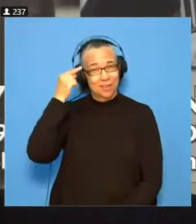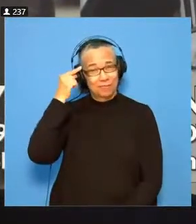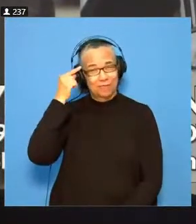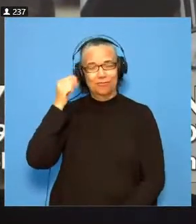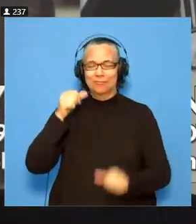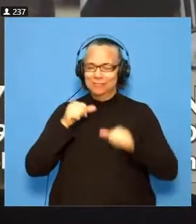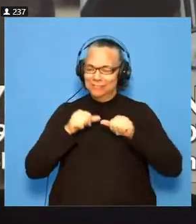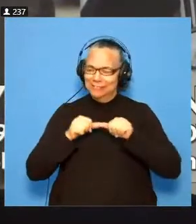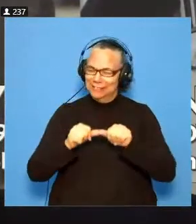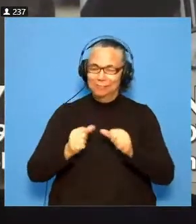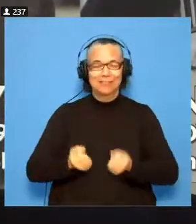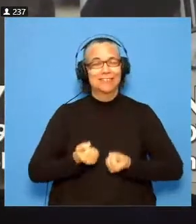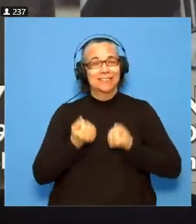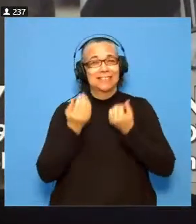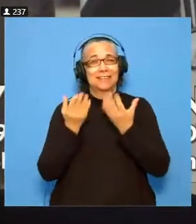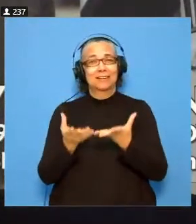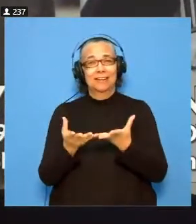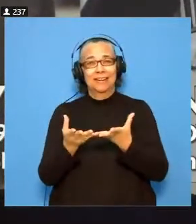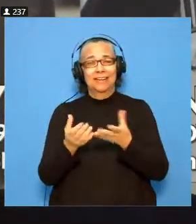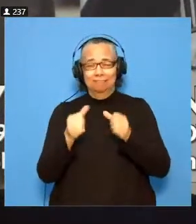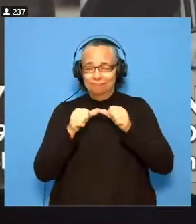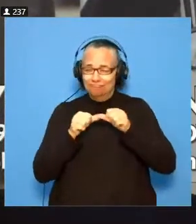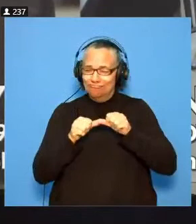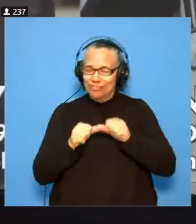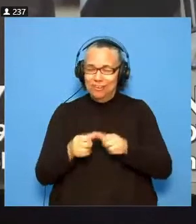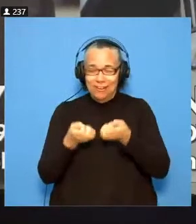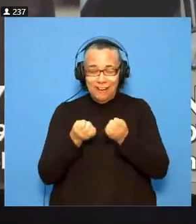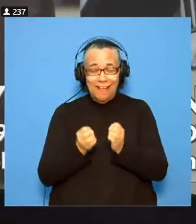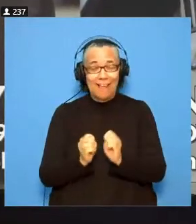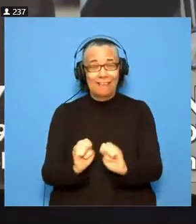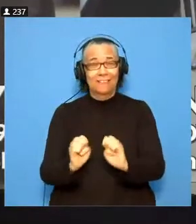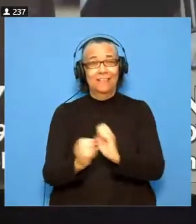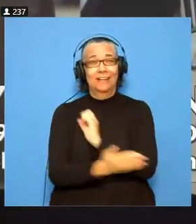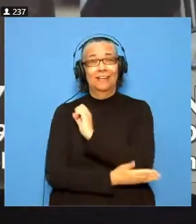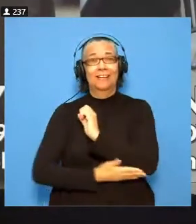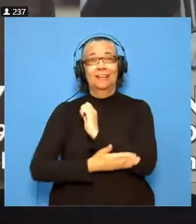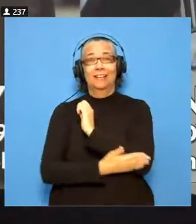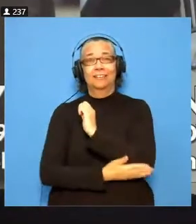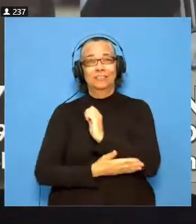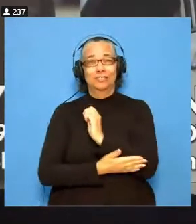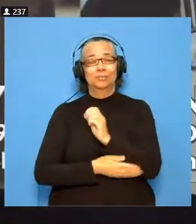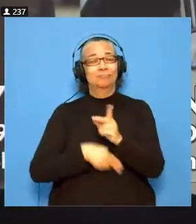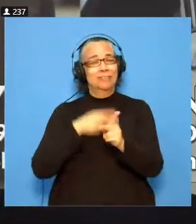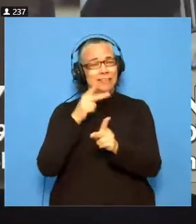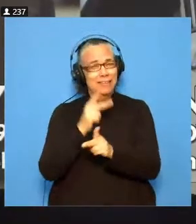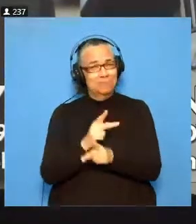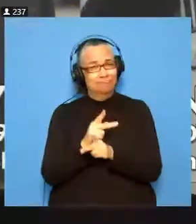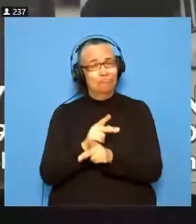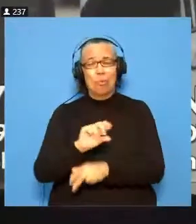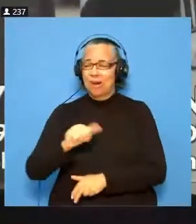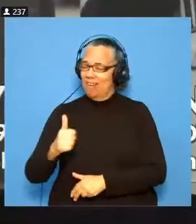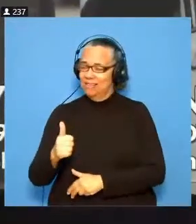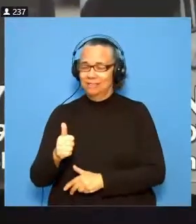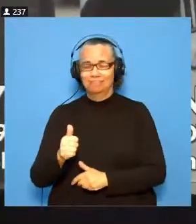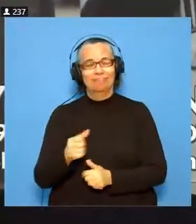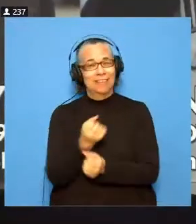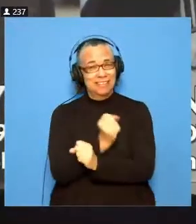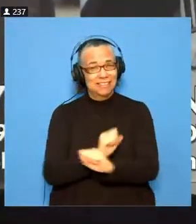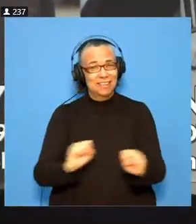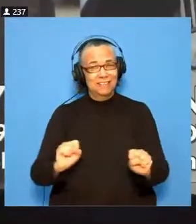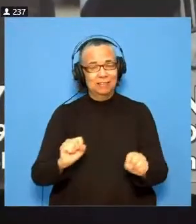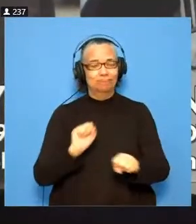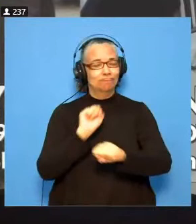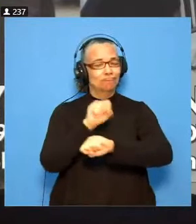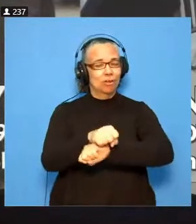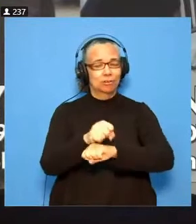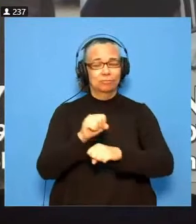continued sacrifice and the collective effort that we as a country are making to keep each other safe and to beat the